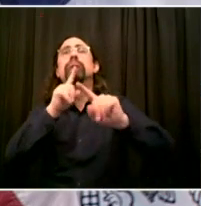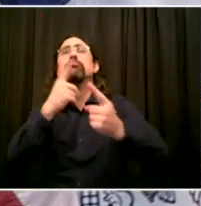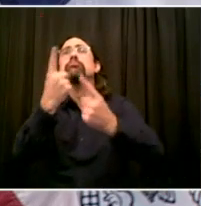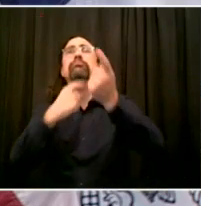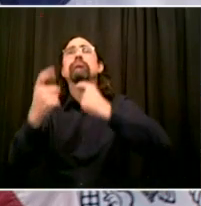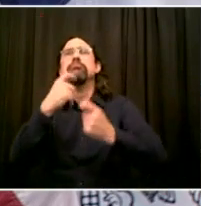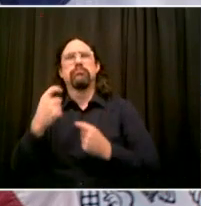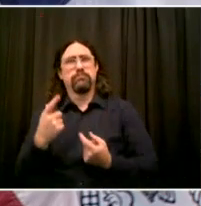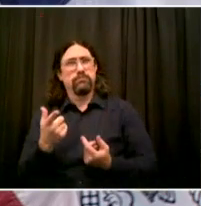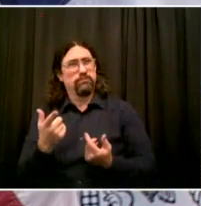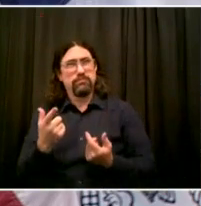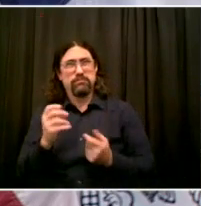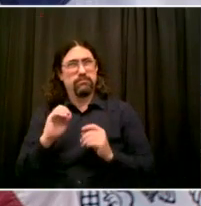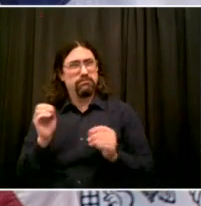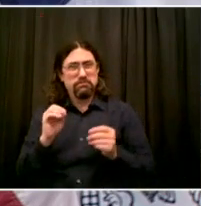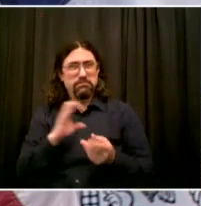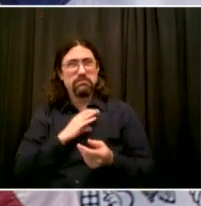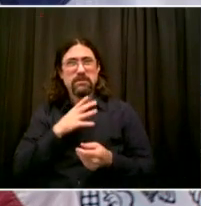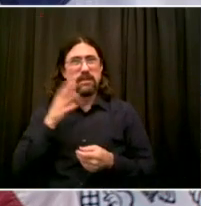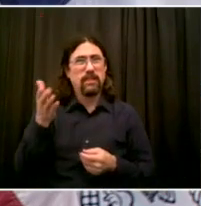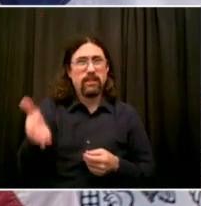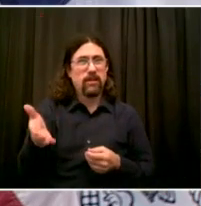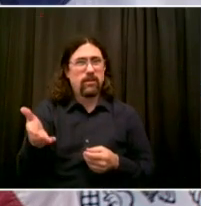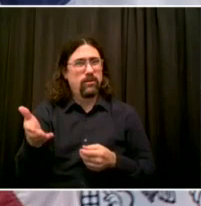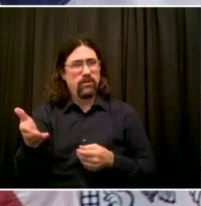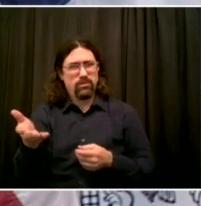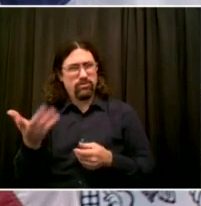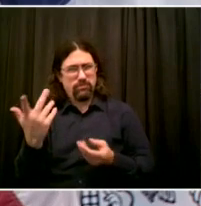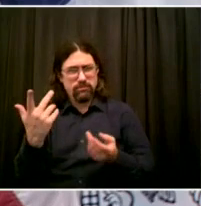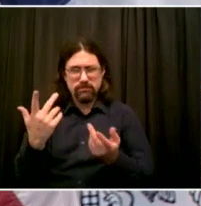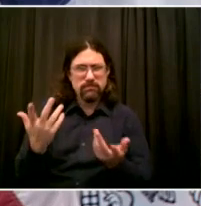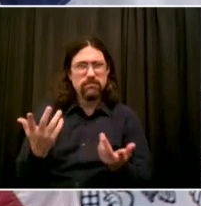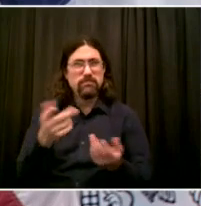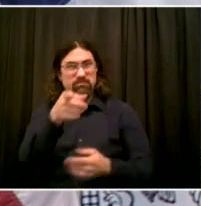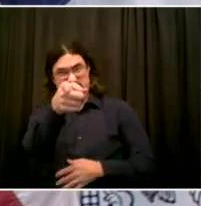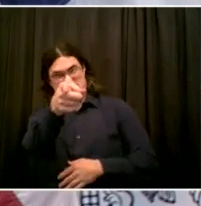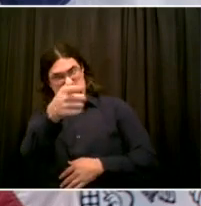his leadership? Yes. Tuesday.